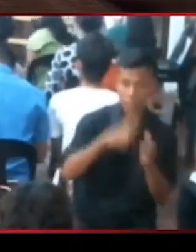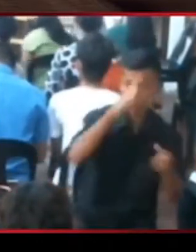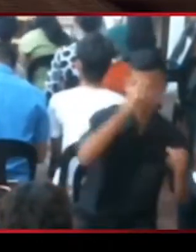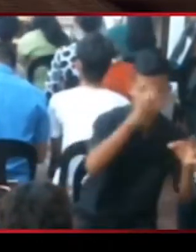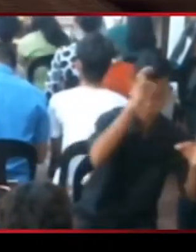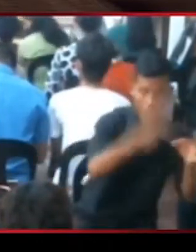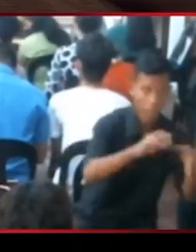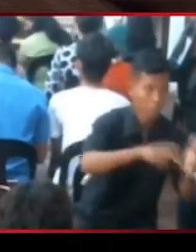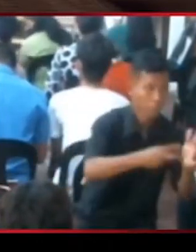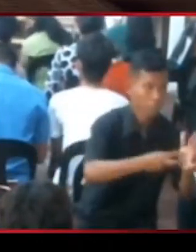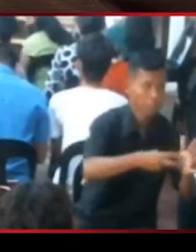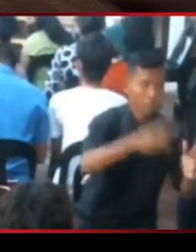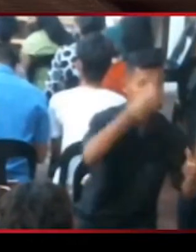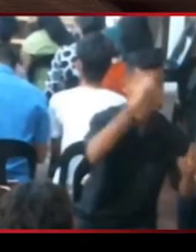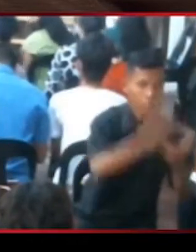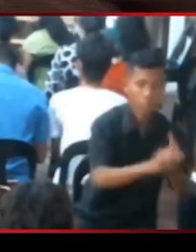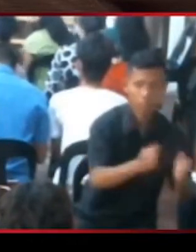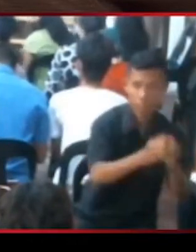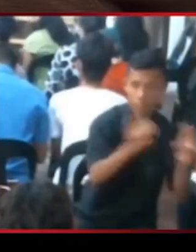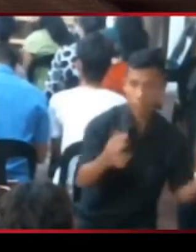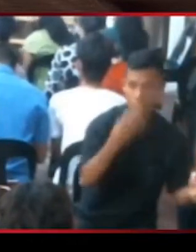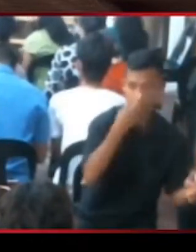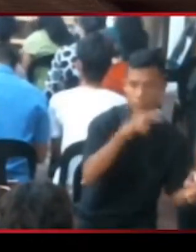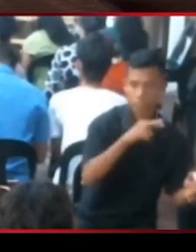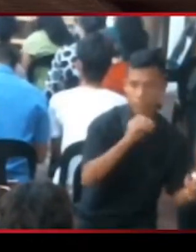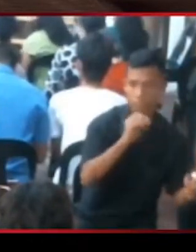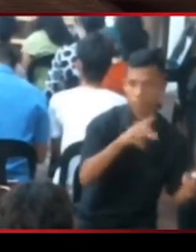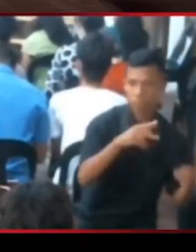own selves. Now, can I swear on me?